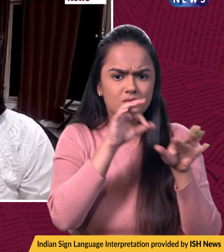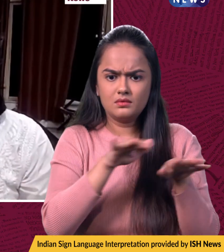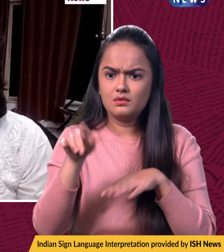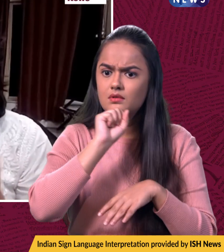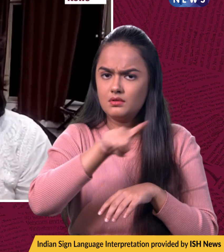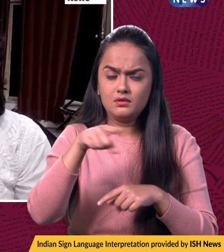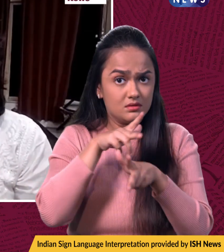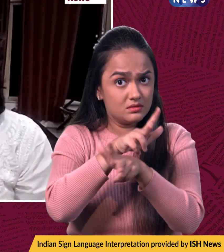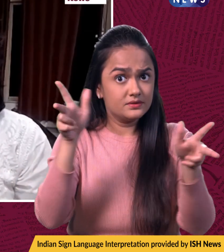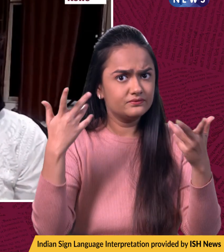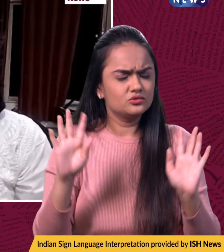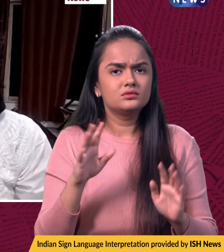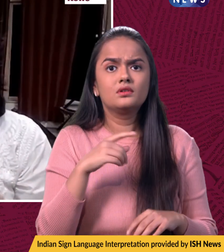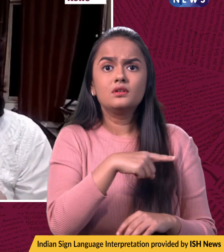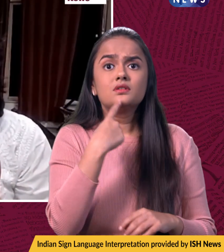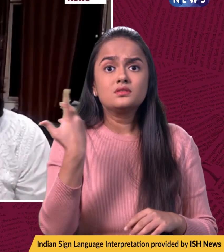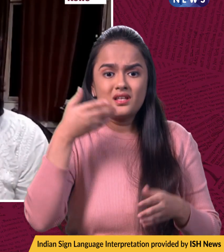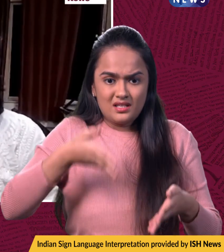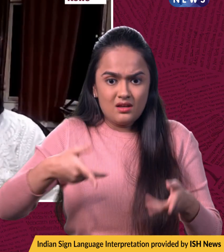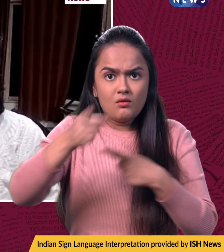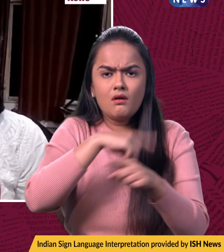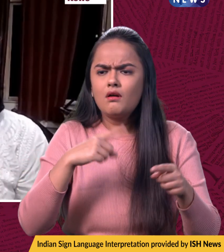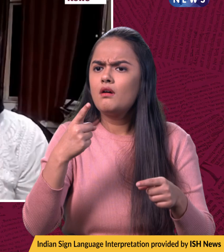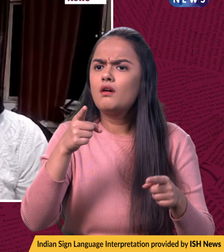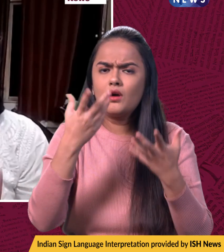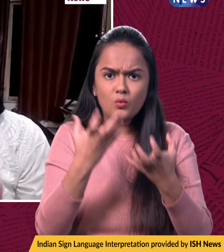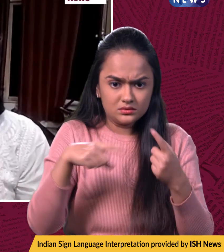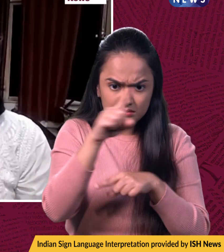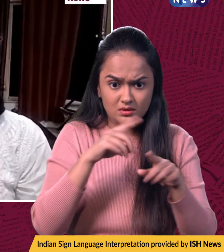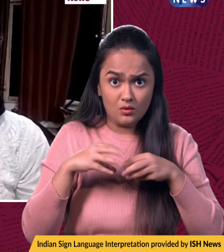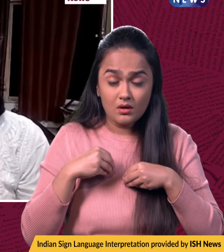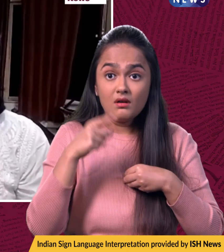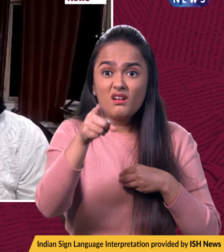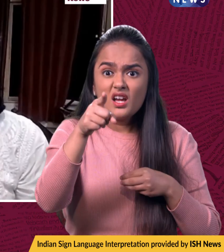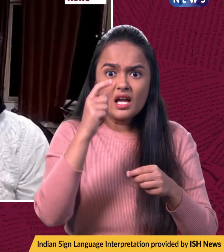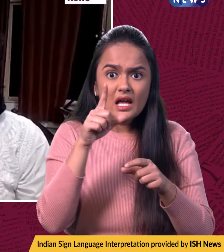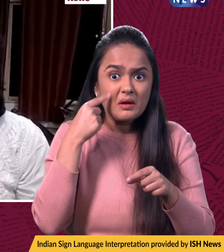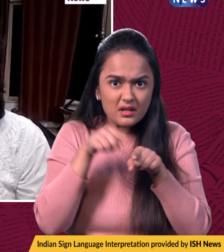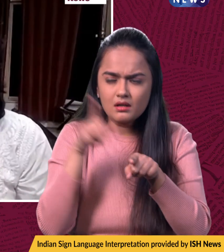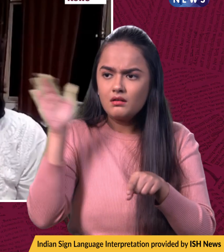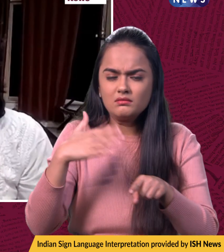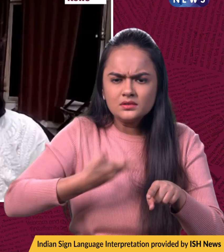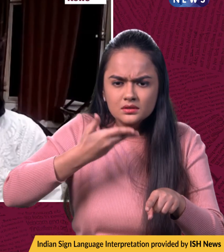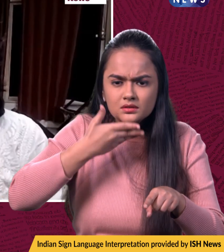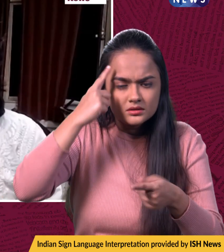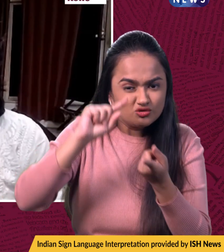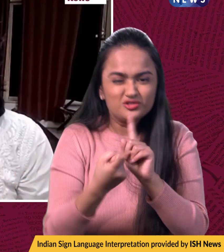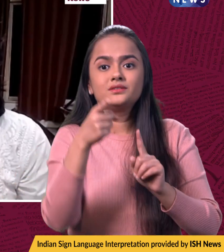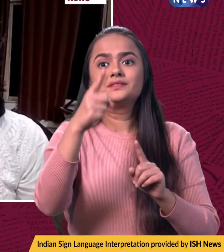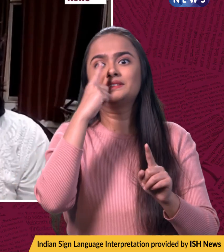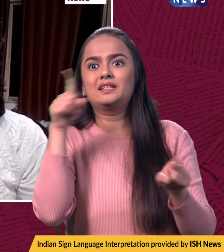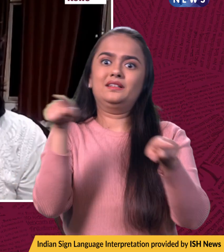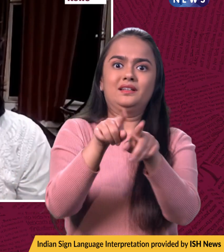to Twitter on Friday and he said, and I quote, "As of today, it's official. Conversion therapy is banned in Canada. Our